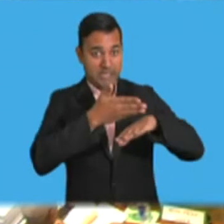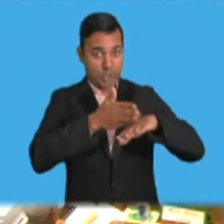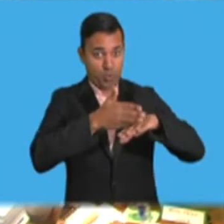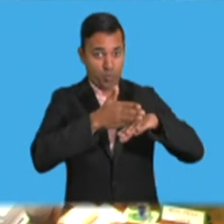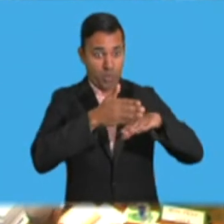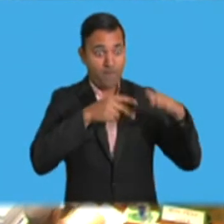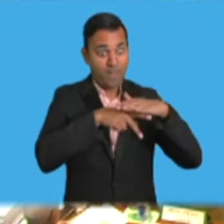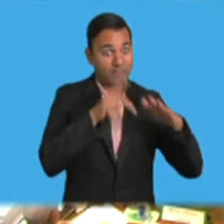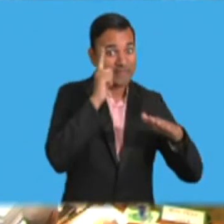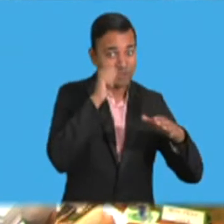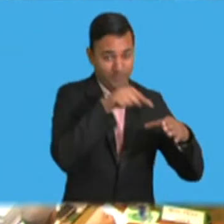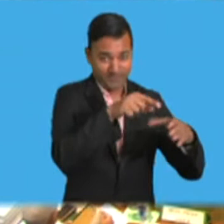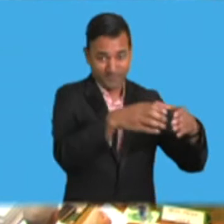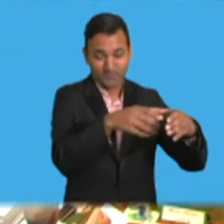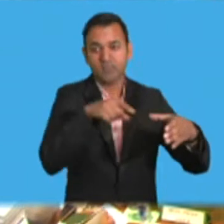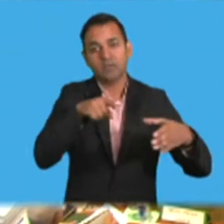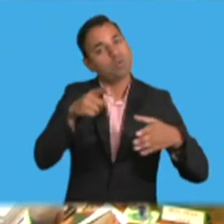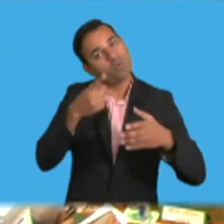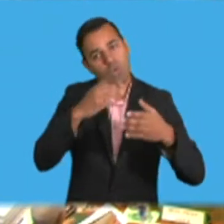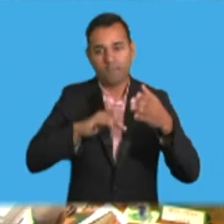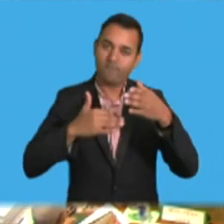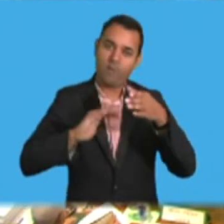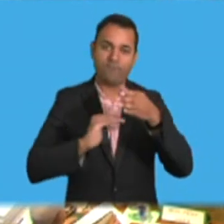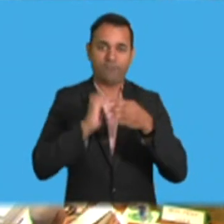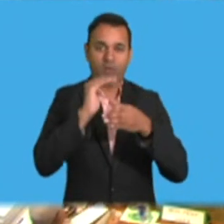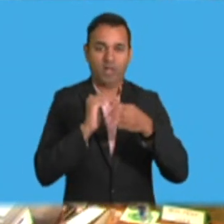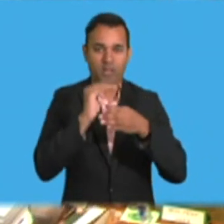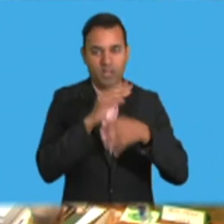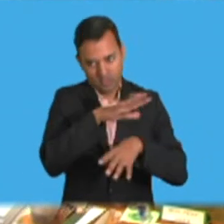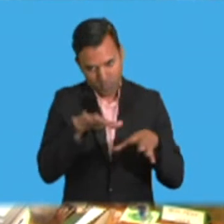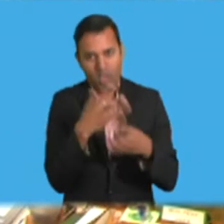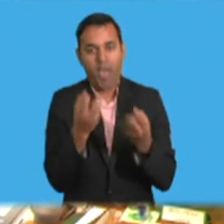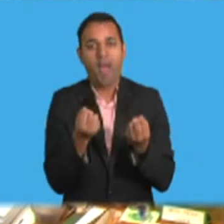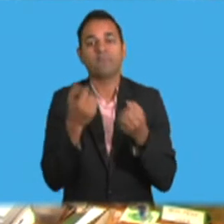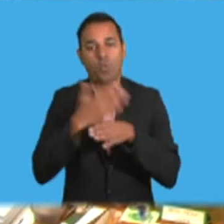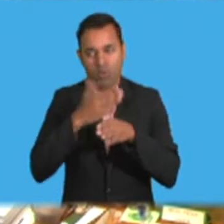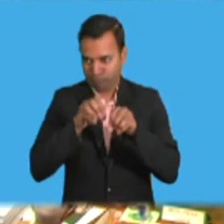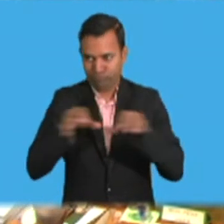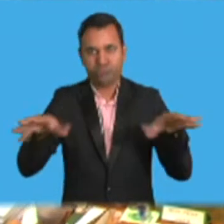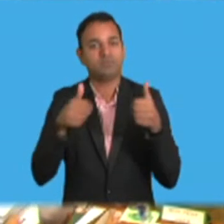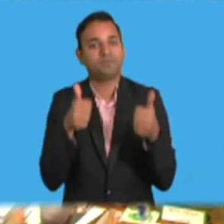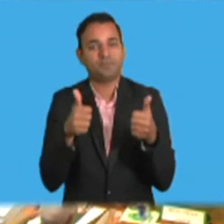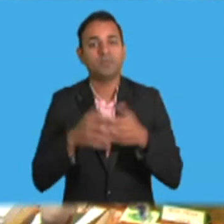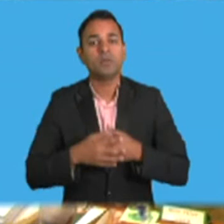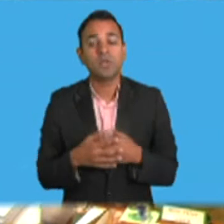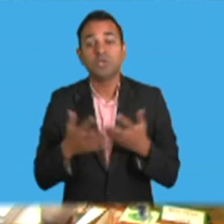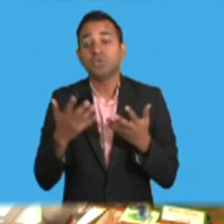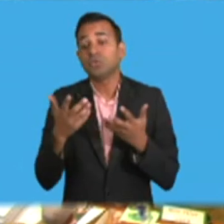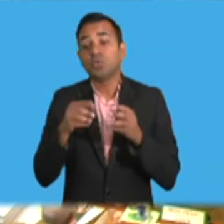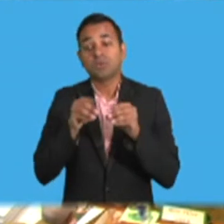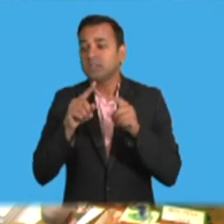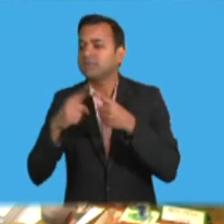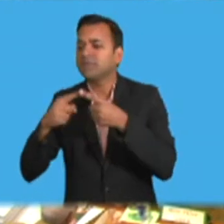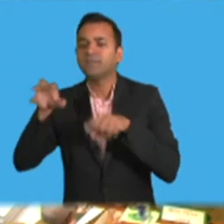have been filled. 189 have been posted to primary schools in different parts of Fiji. I've got a list here. The Honourable